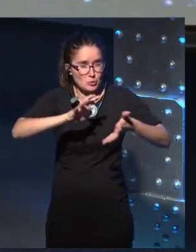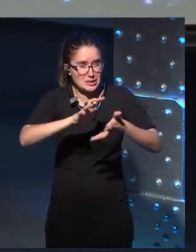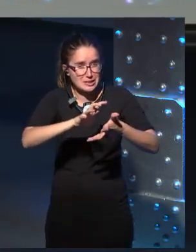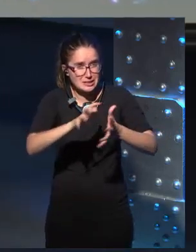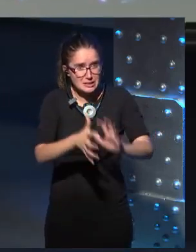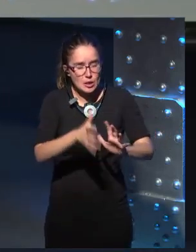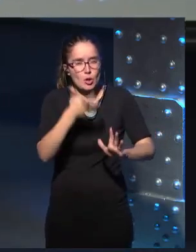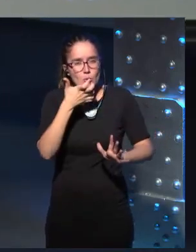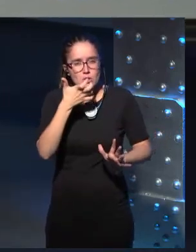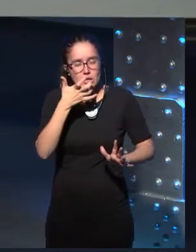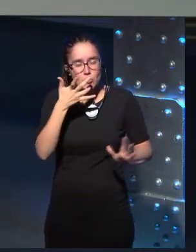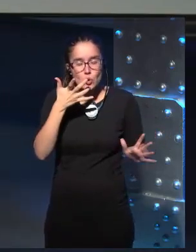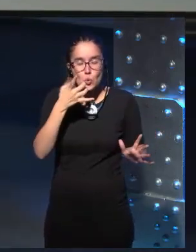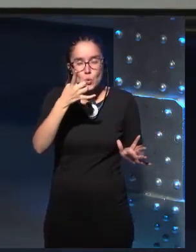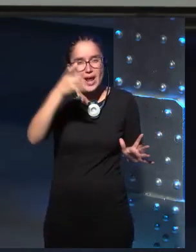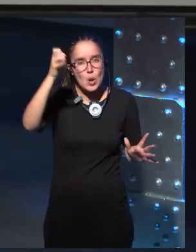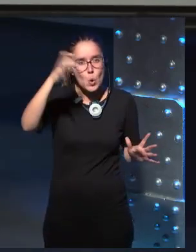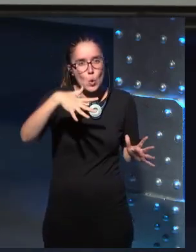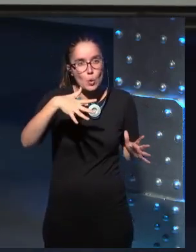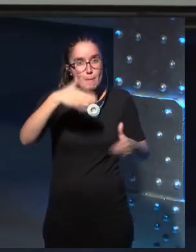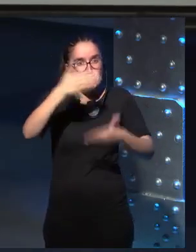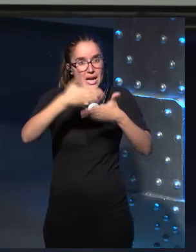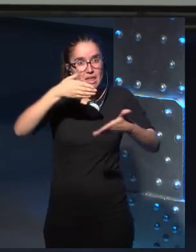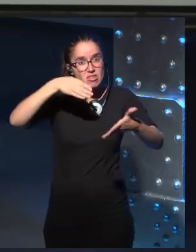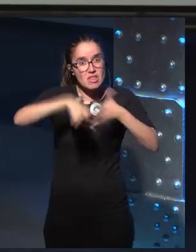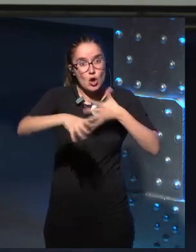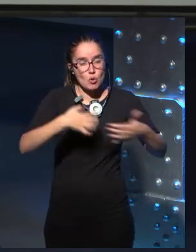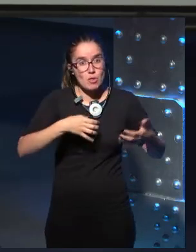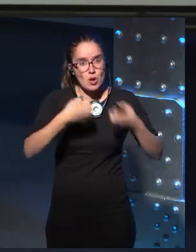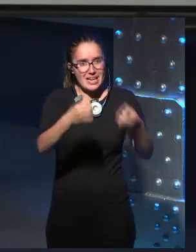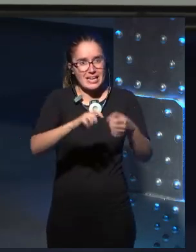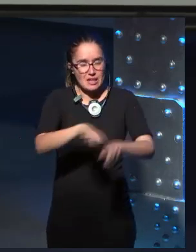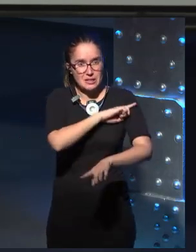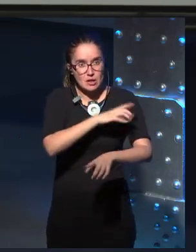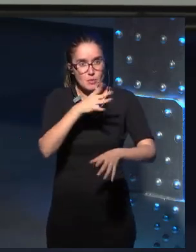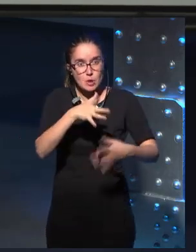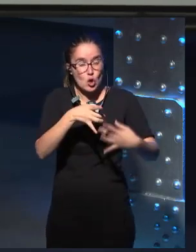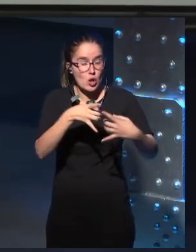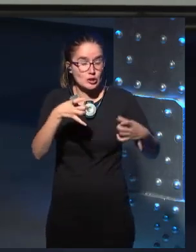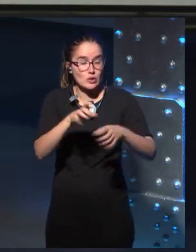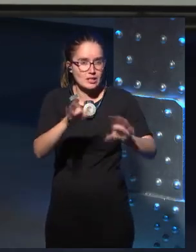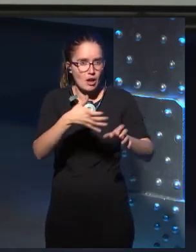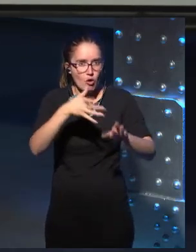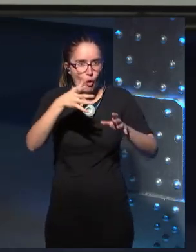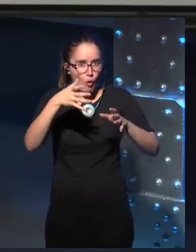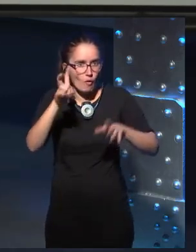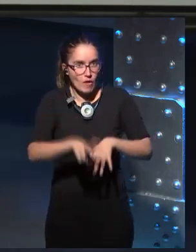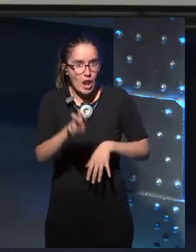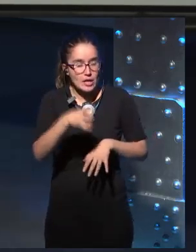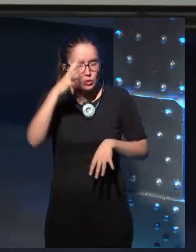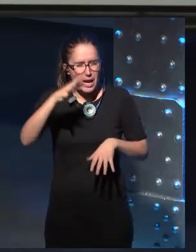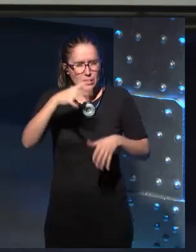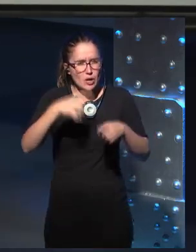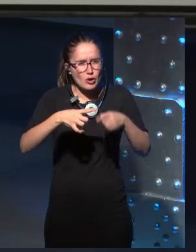you can't, there is too much energy. But it works for radio waves. But imagine something that's so thick that no light,